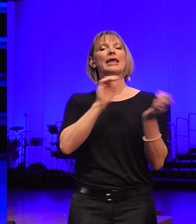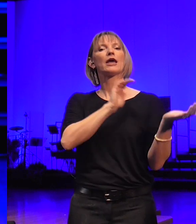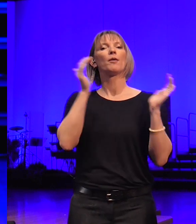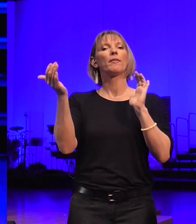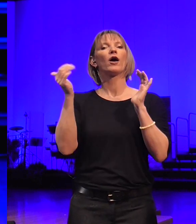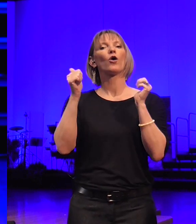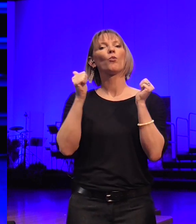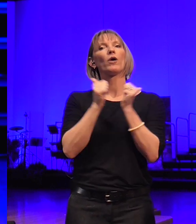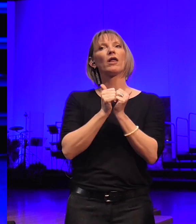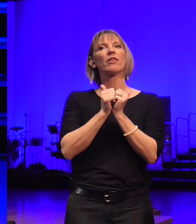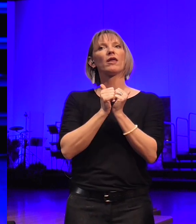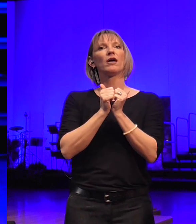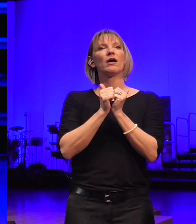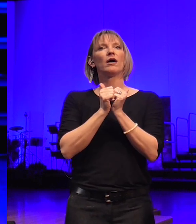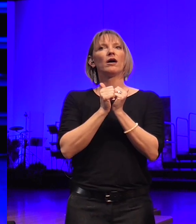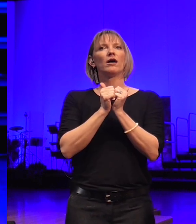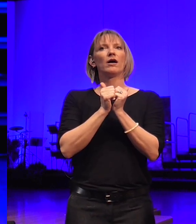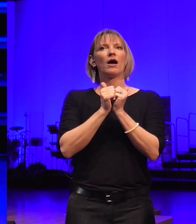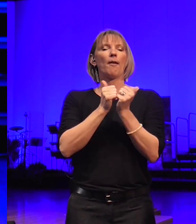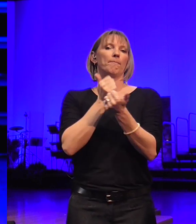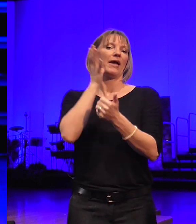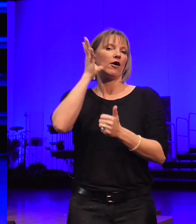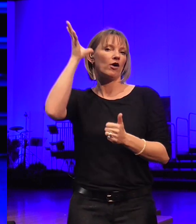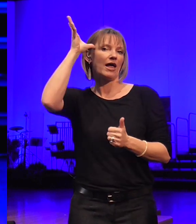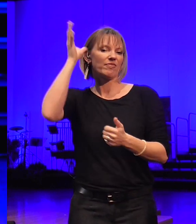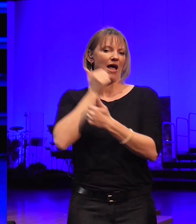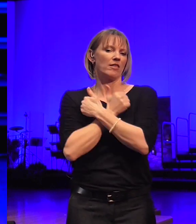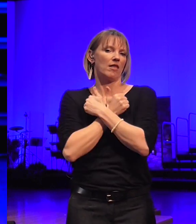an unconditionally loving parent.